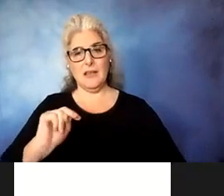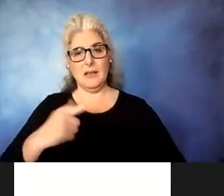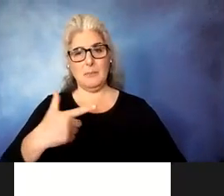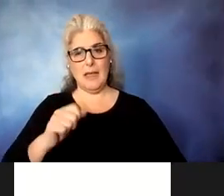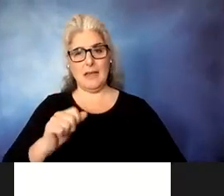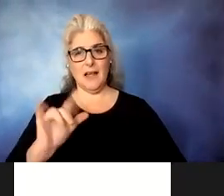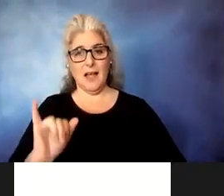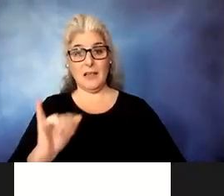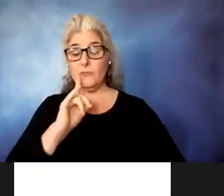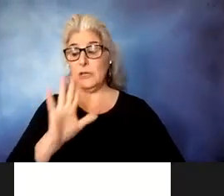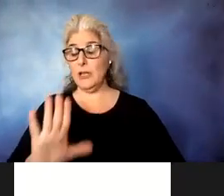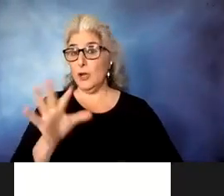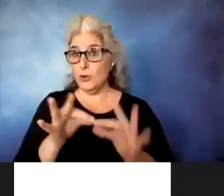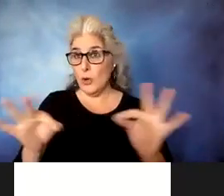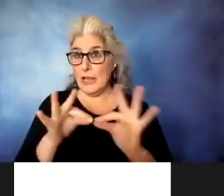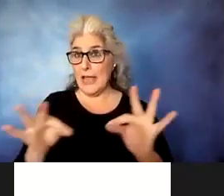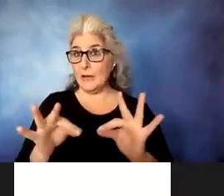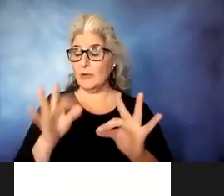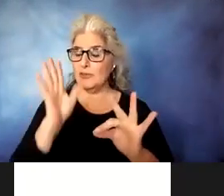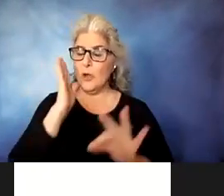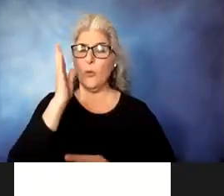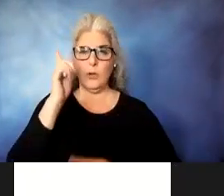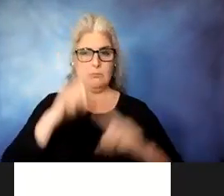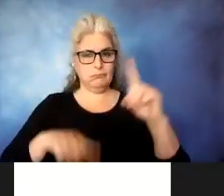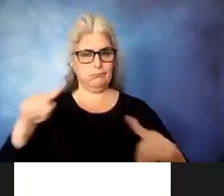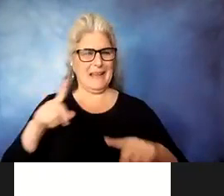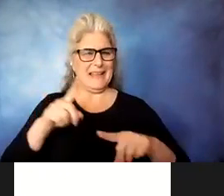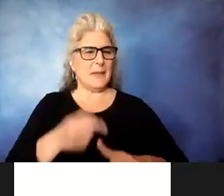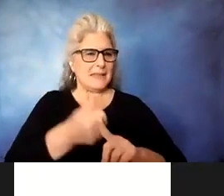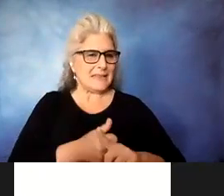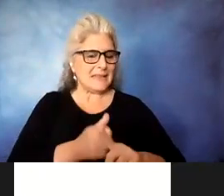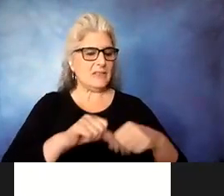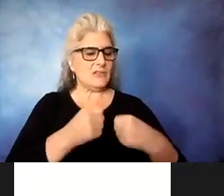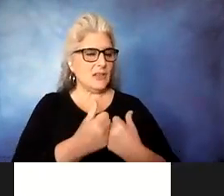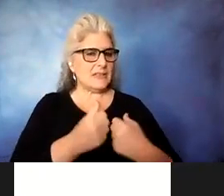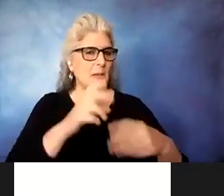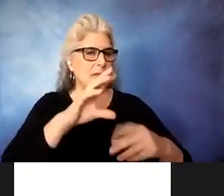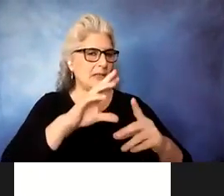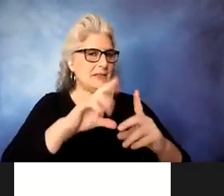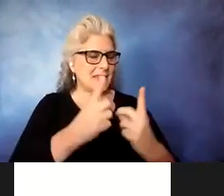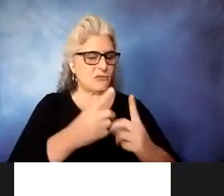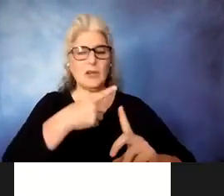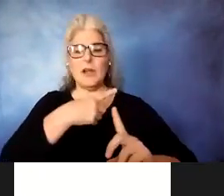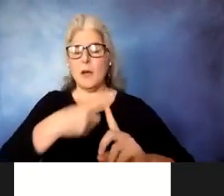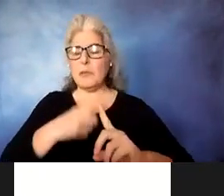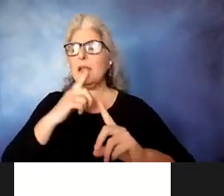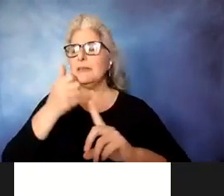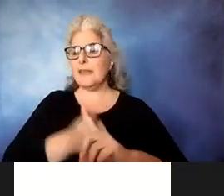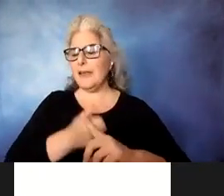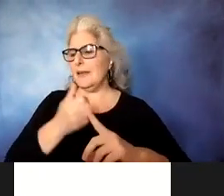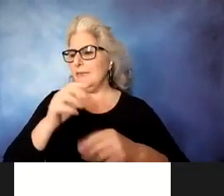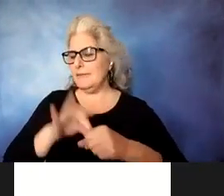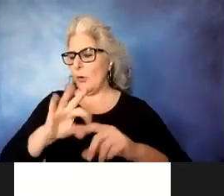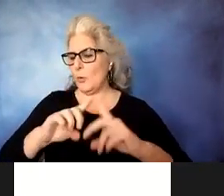on your ballot do vary by election district and assembly district, but every ballot will have English and